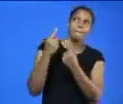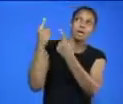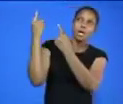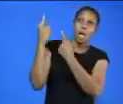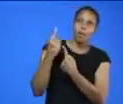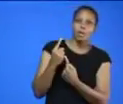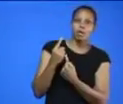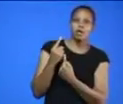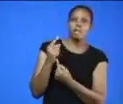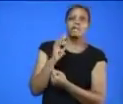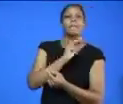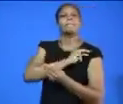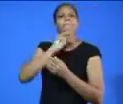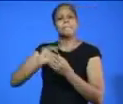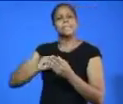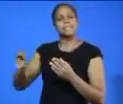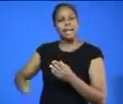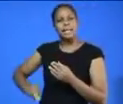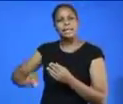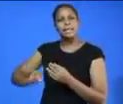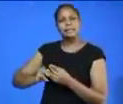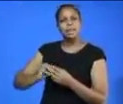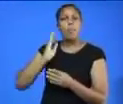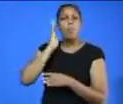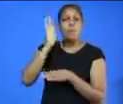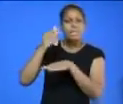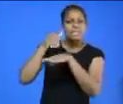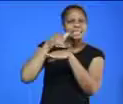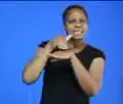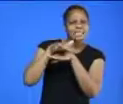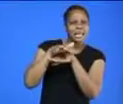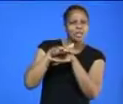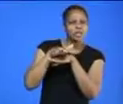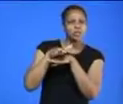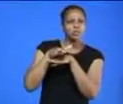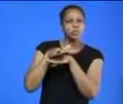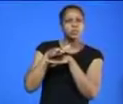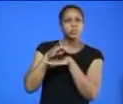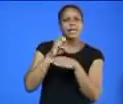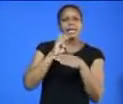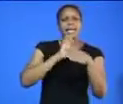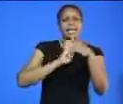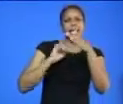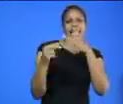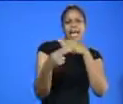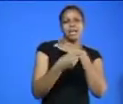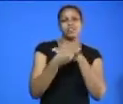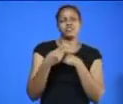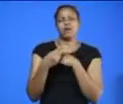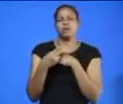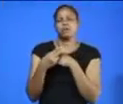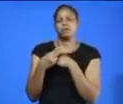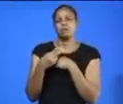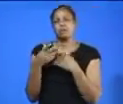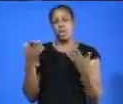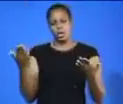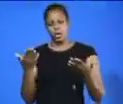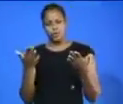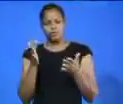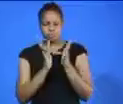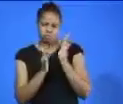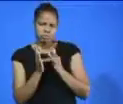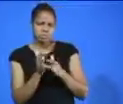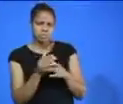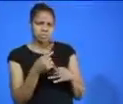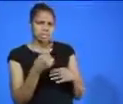Messiah, I will send you Elijah." So here Jesus, in